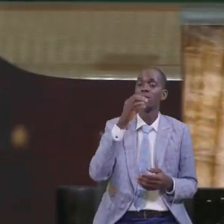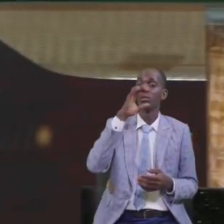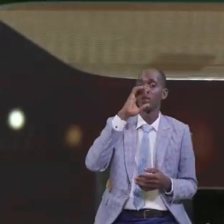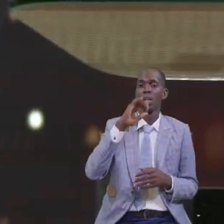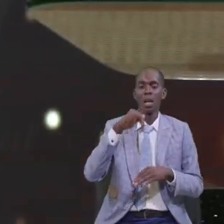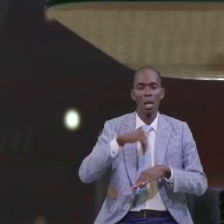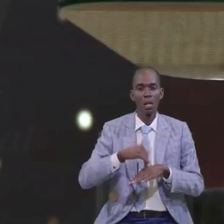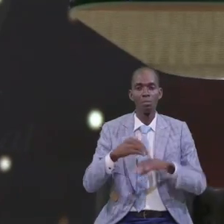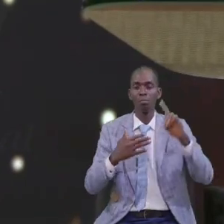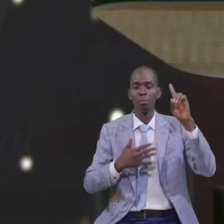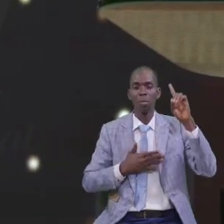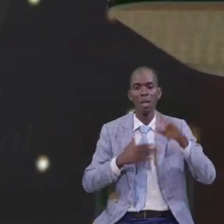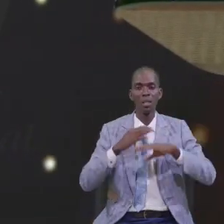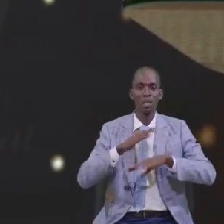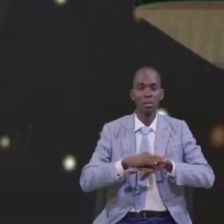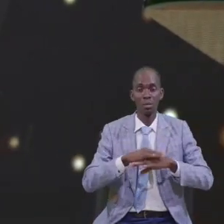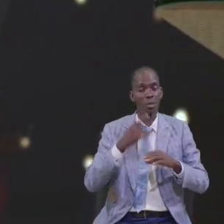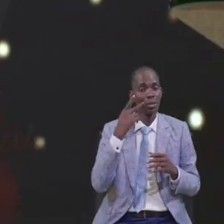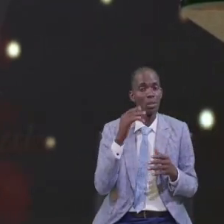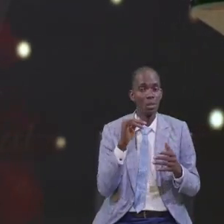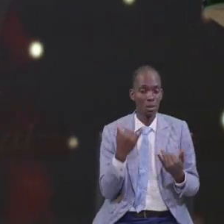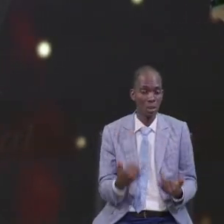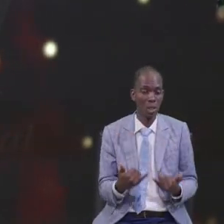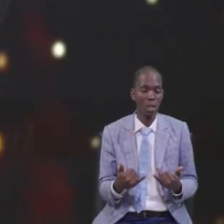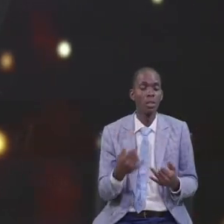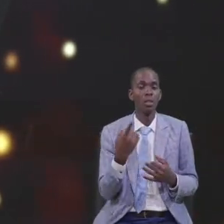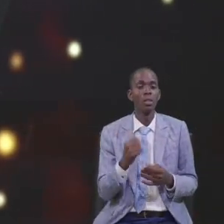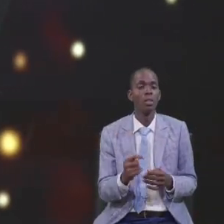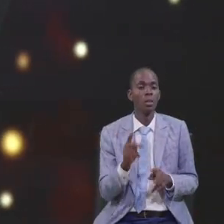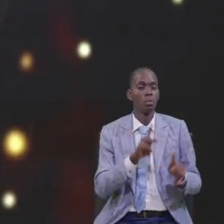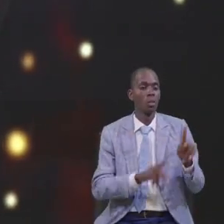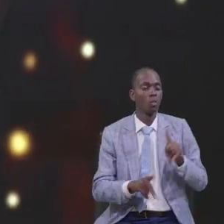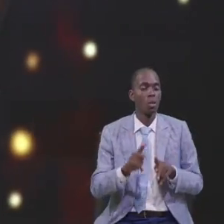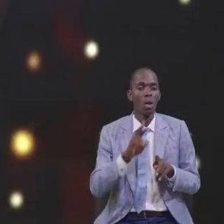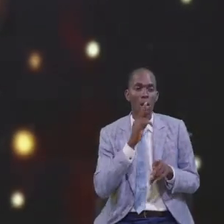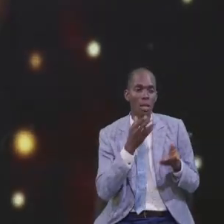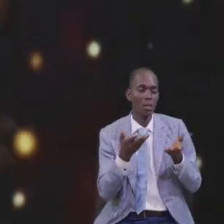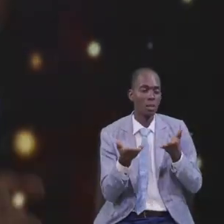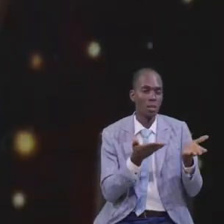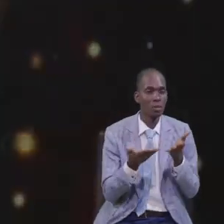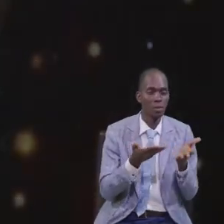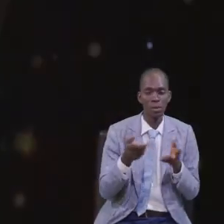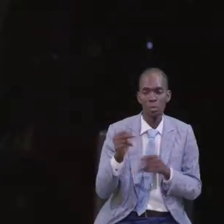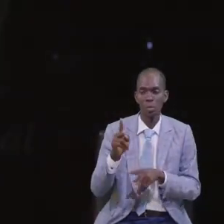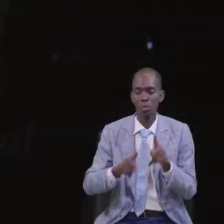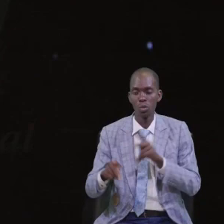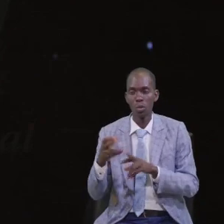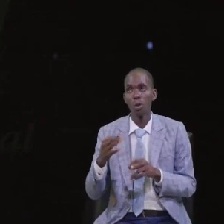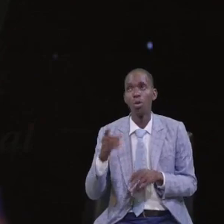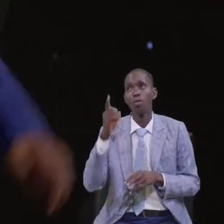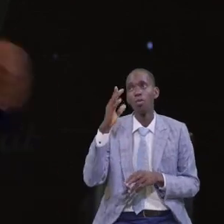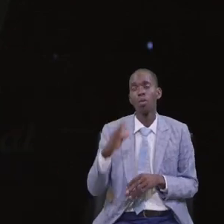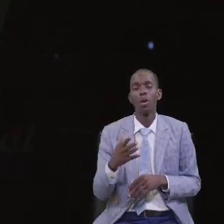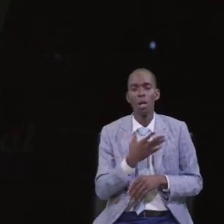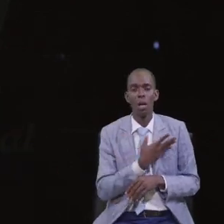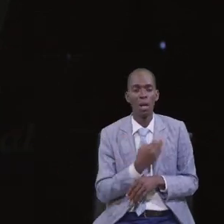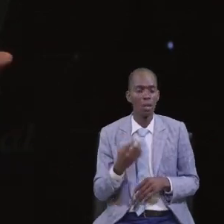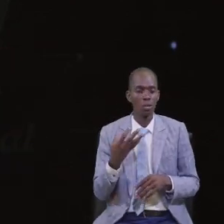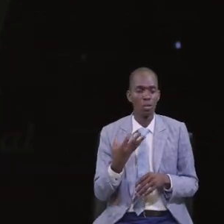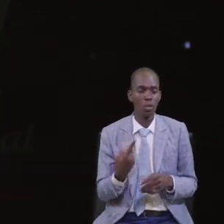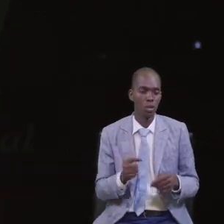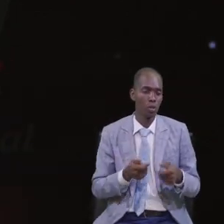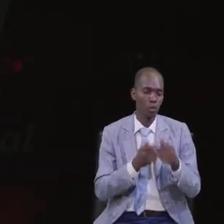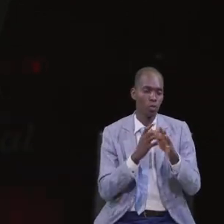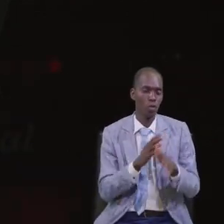those servants are serving the people of God and the followers of Christ on his table. They're